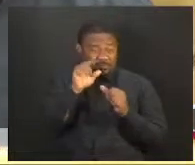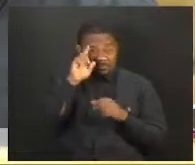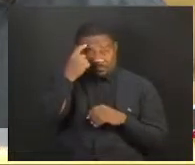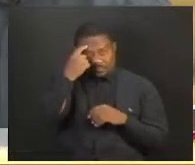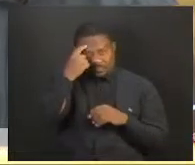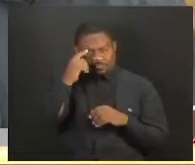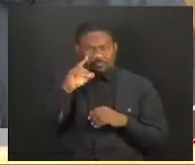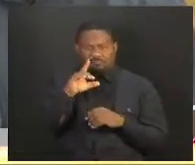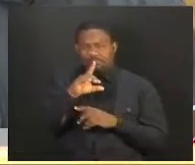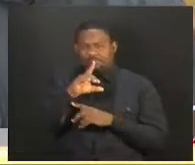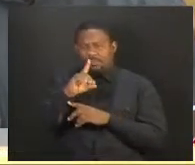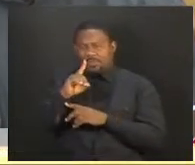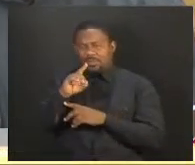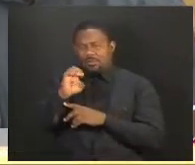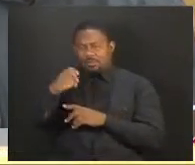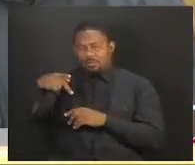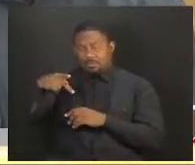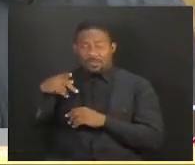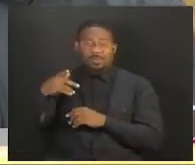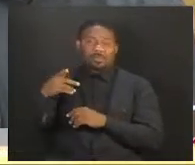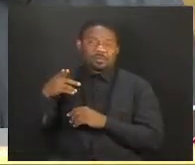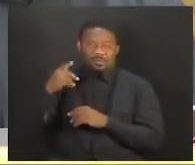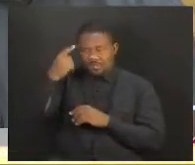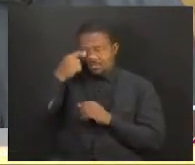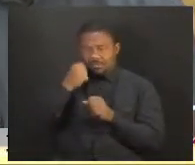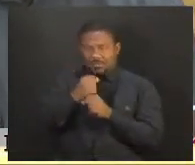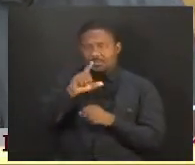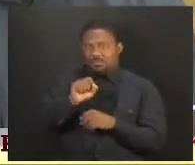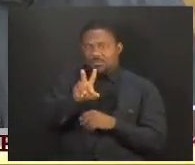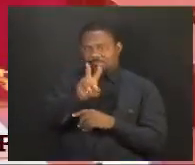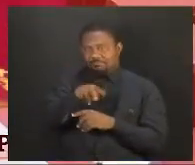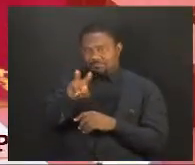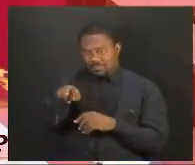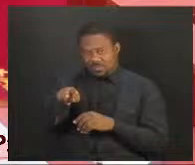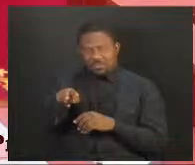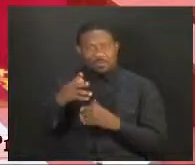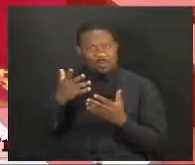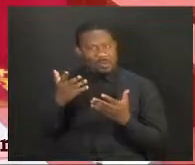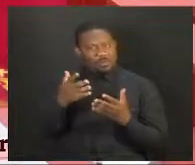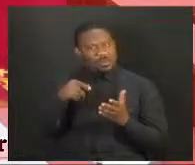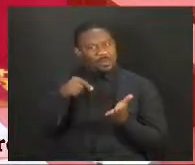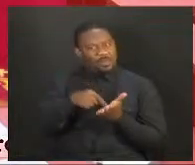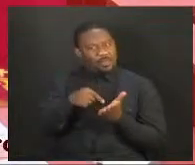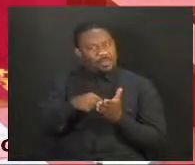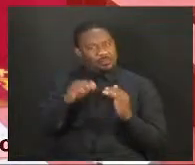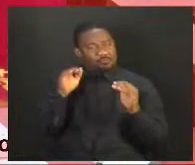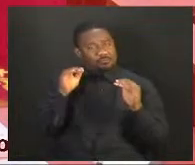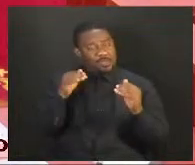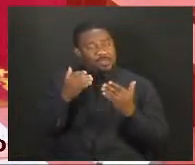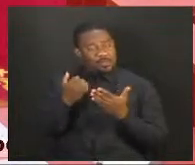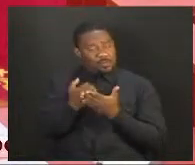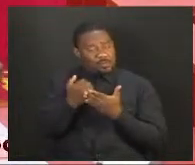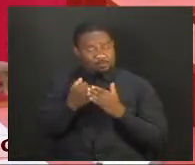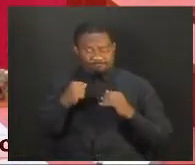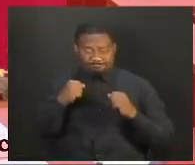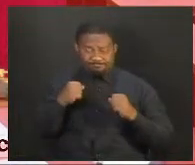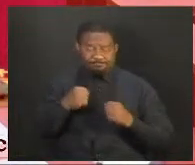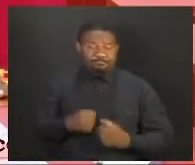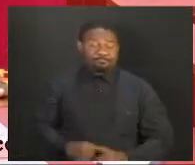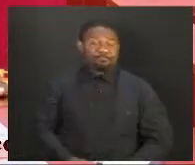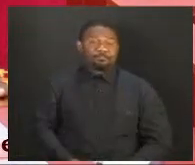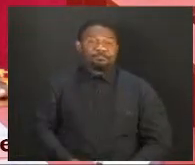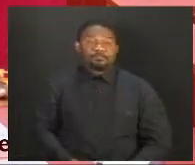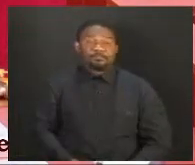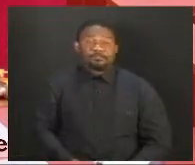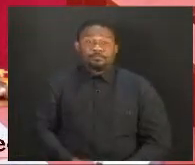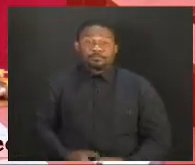debt restructuring program in the year 2022 to restore debt sustainability and economic stability. As